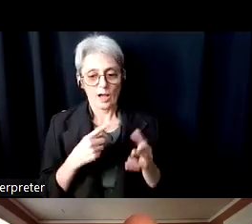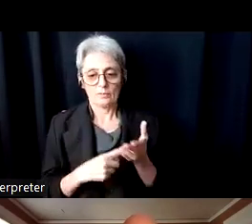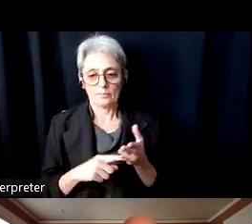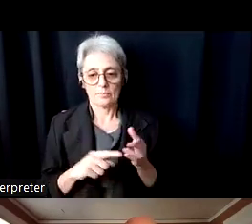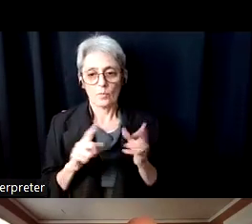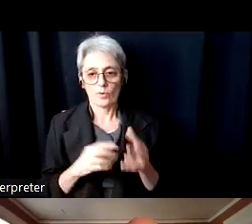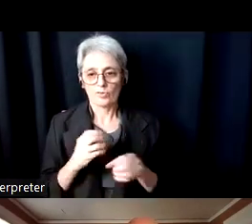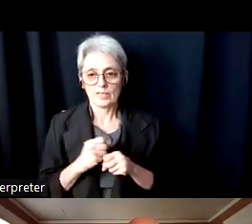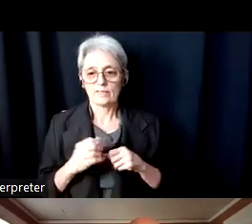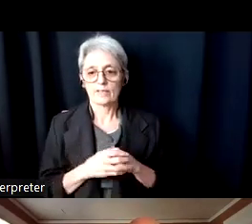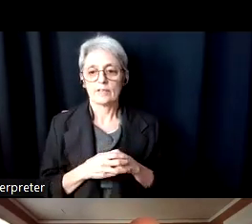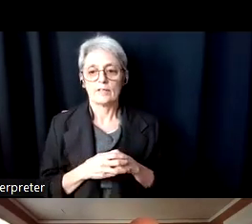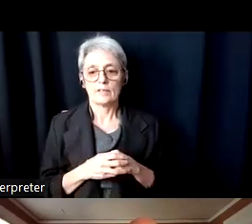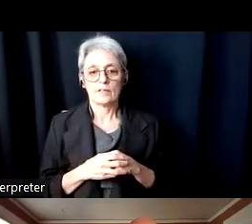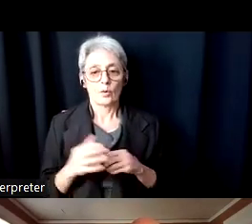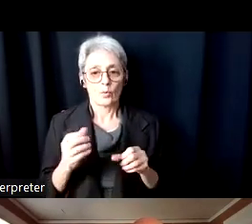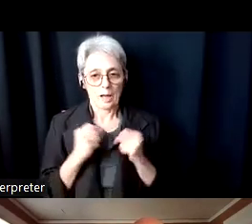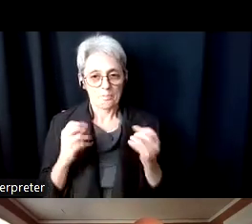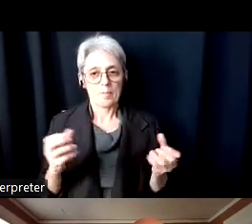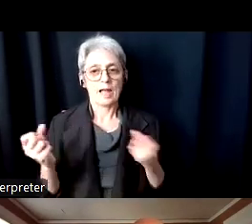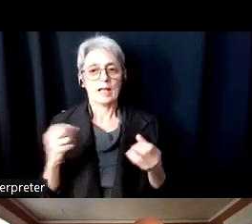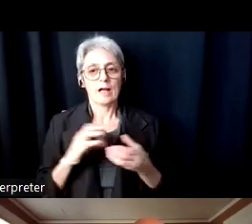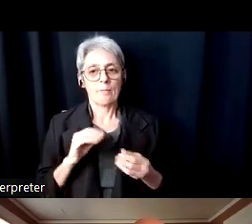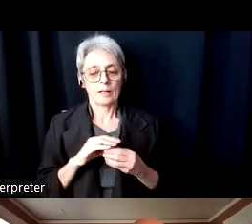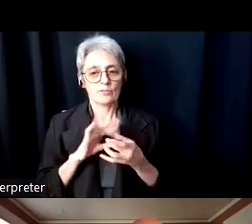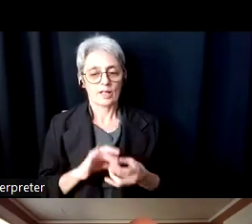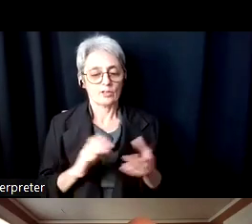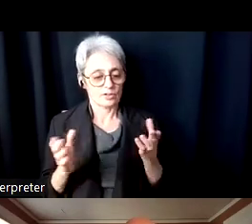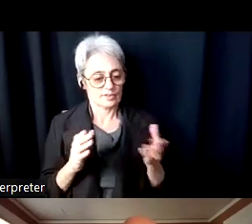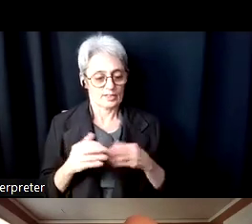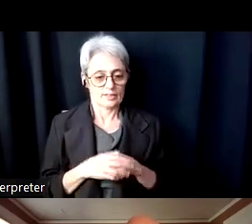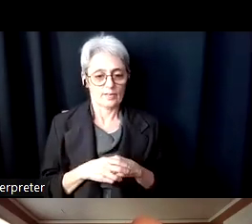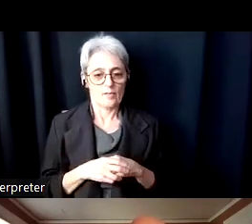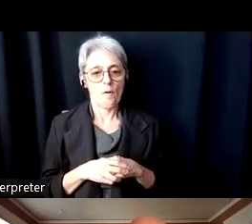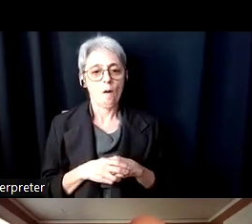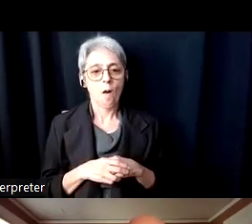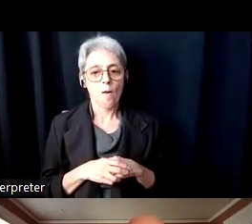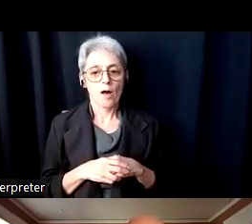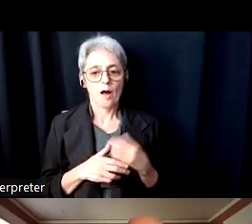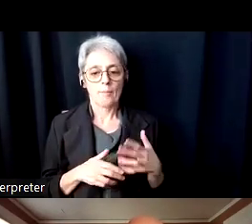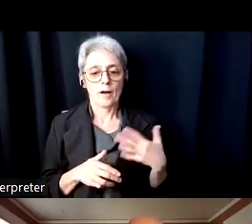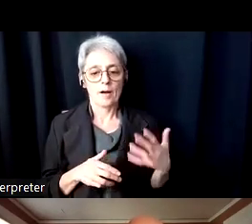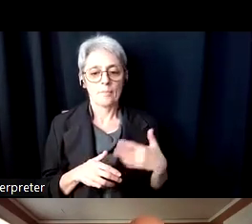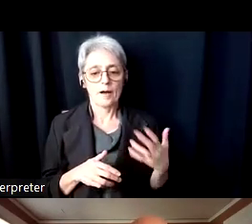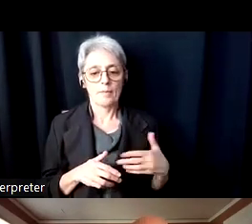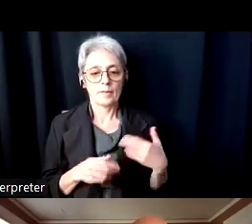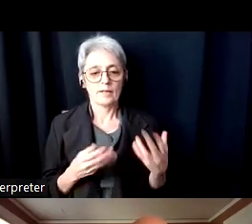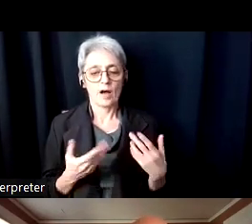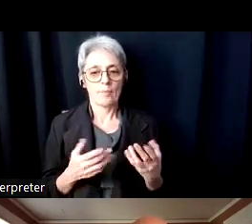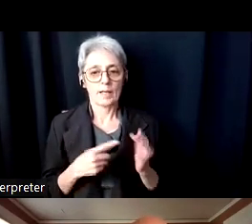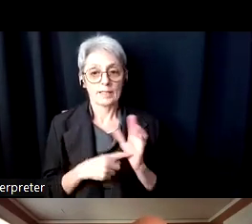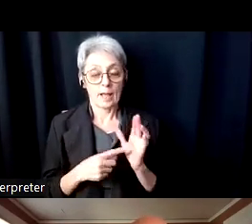received many comments about services. Just to give you an example of some of the comments we